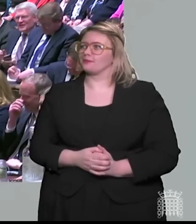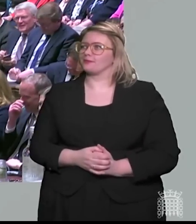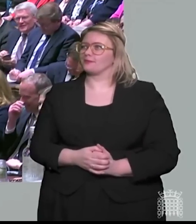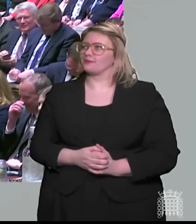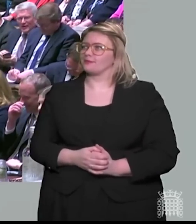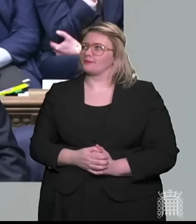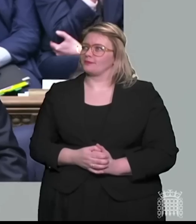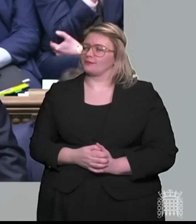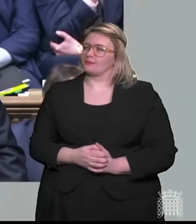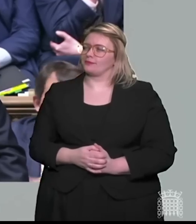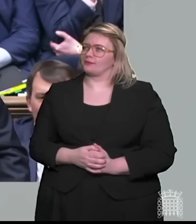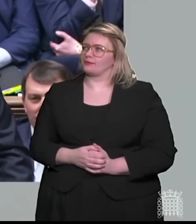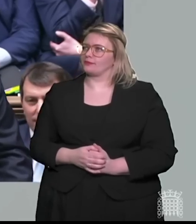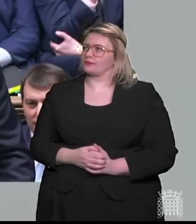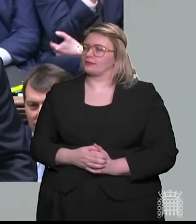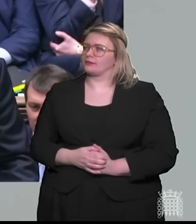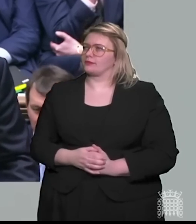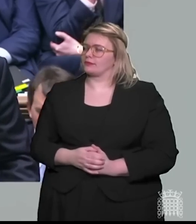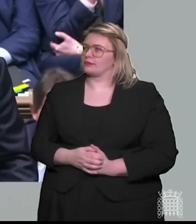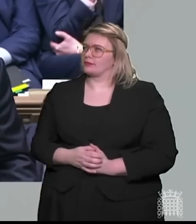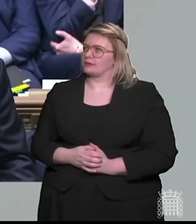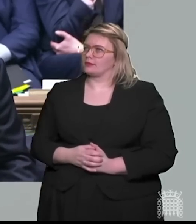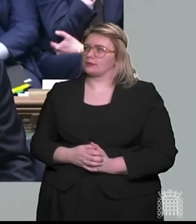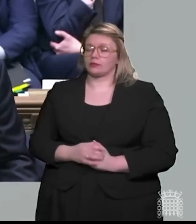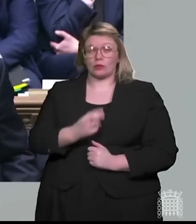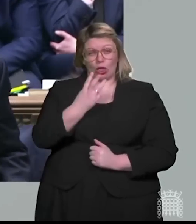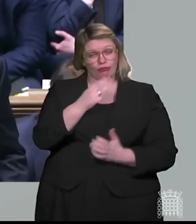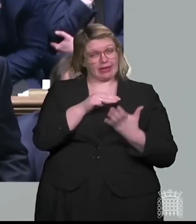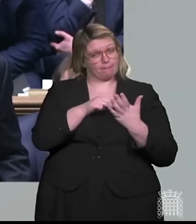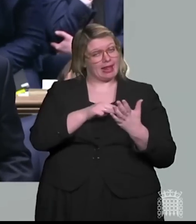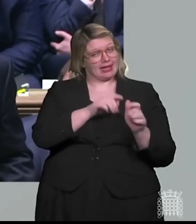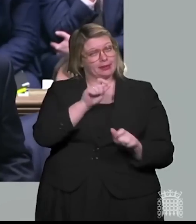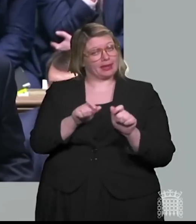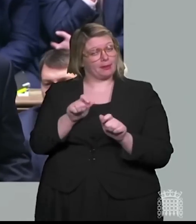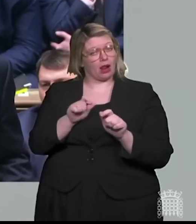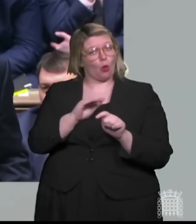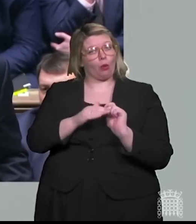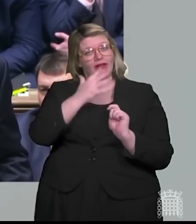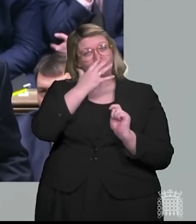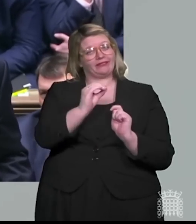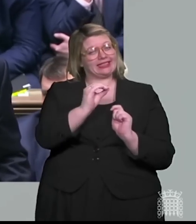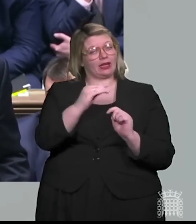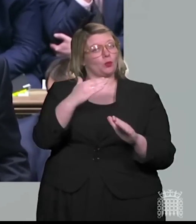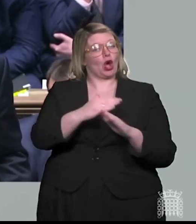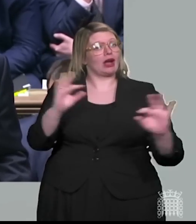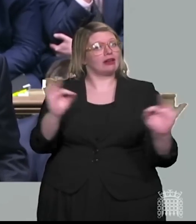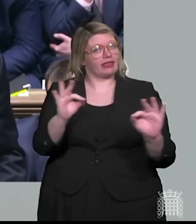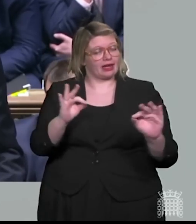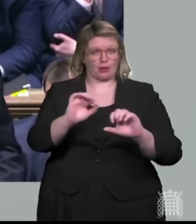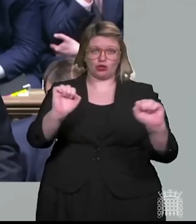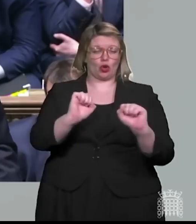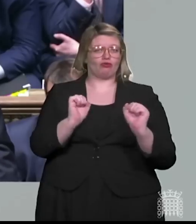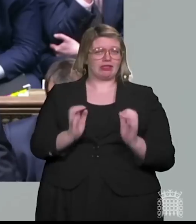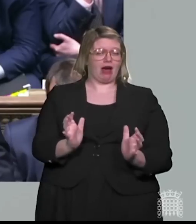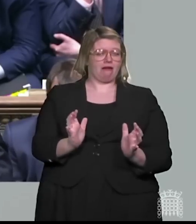Fully 3.5 million people of pre-retirement age over 50 are not part of the labour force, an